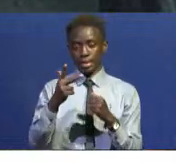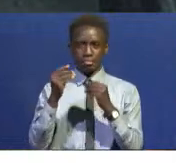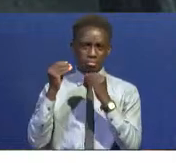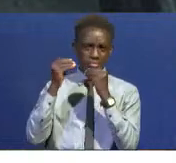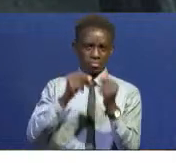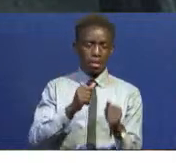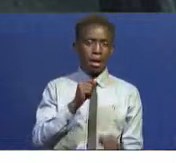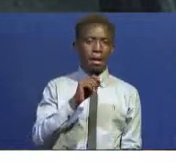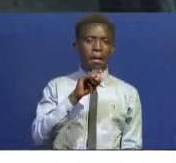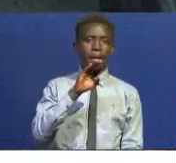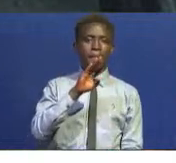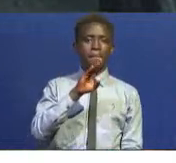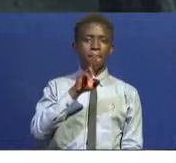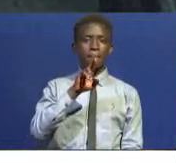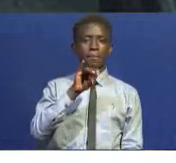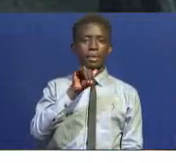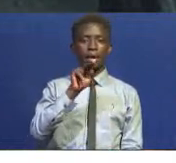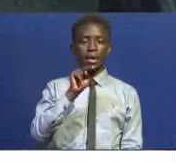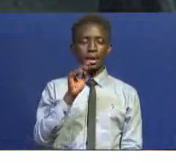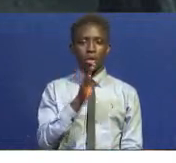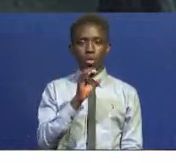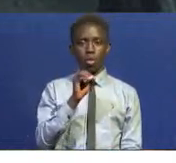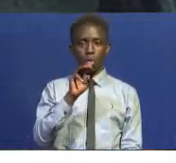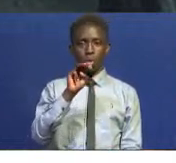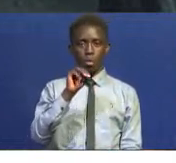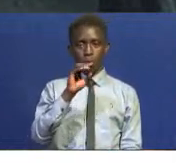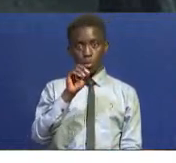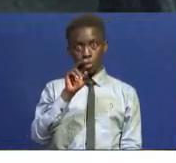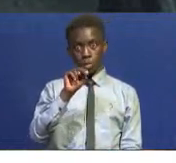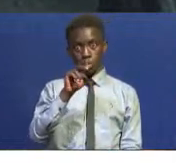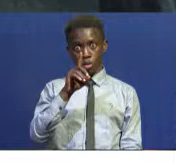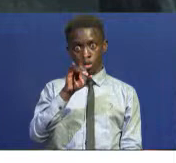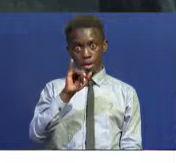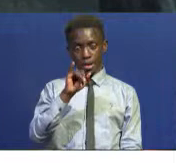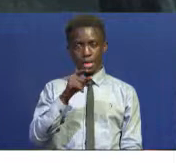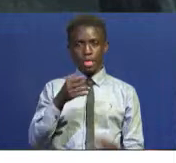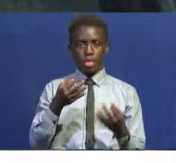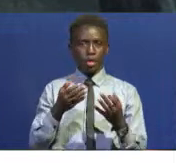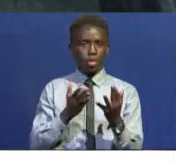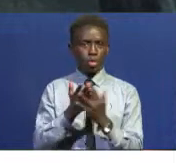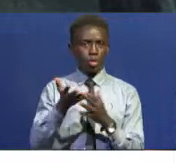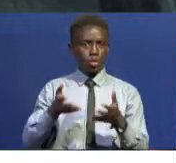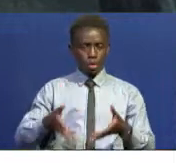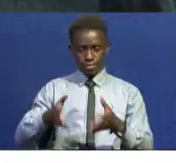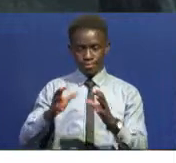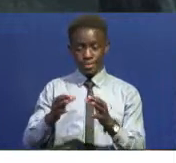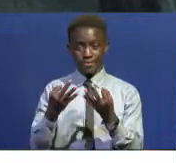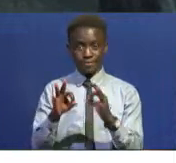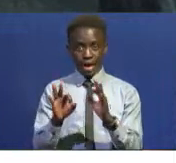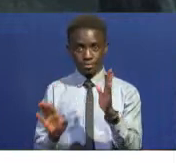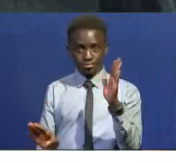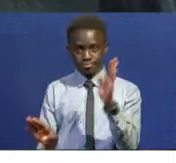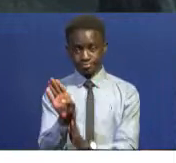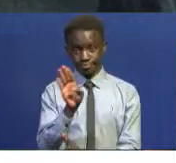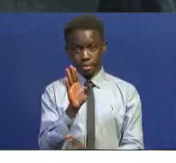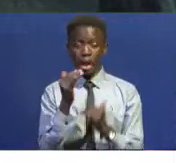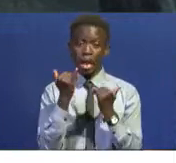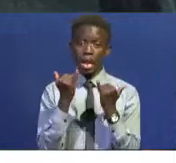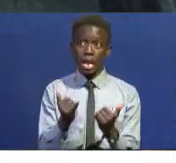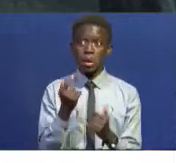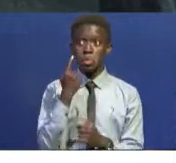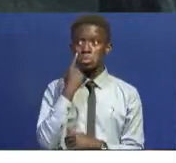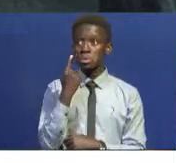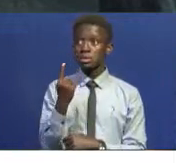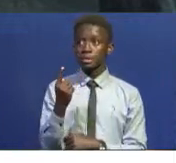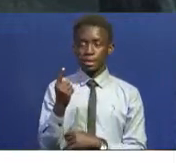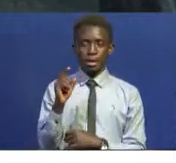Omondi through a free kick at the near post. Now, the loss was a big blow to Kenya's chances of sealing a ticket to the Africa Cup of Nations. Harambee